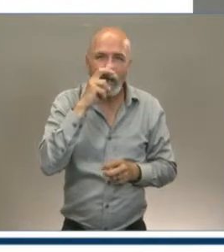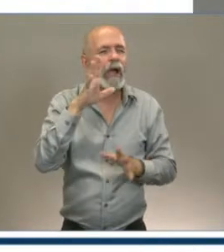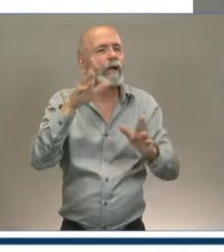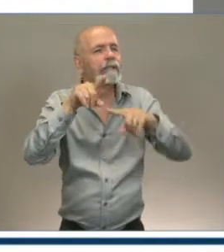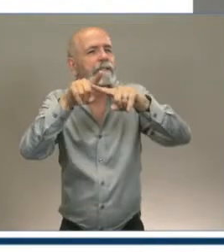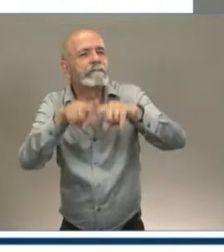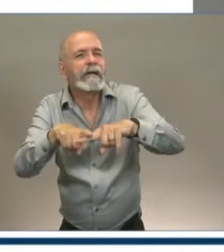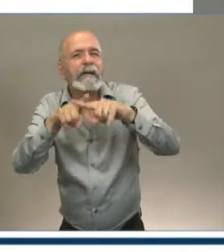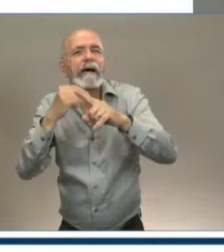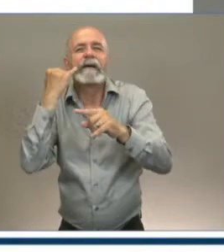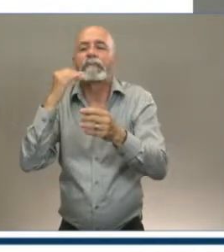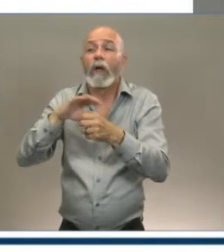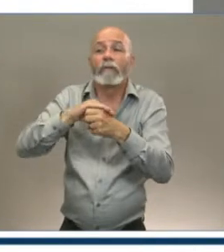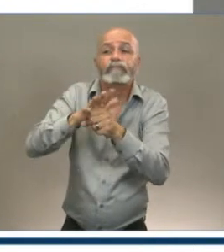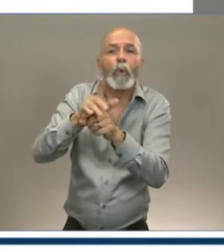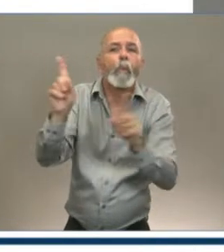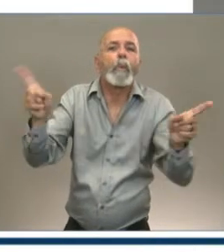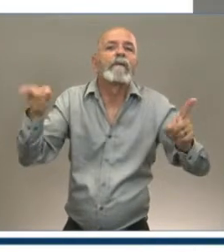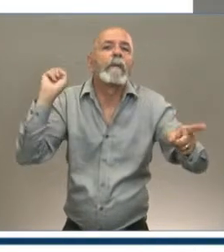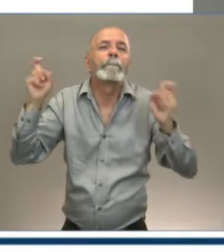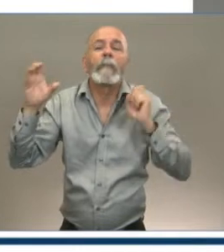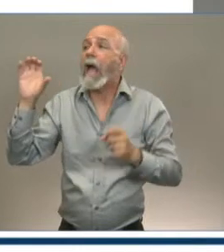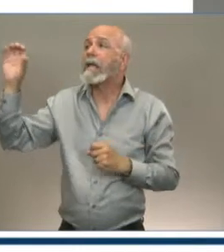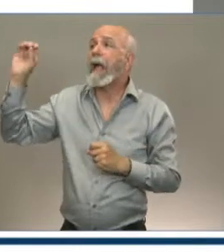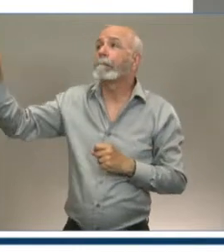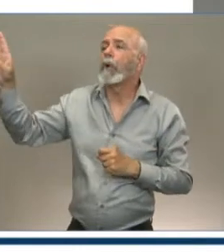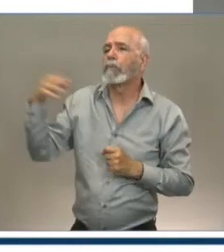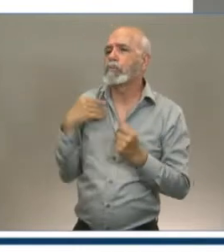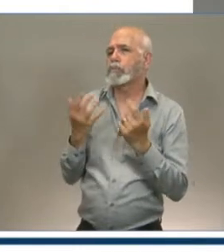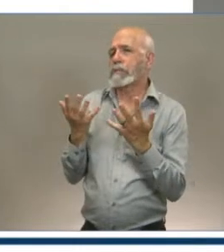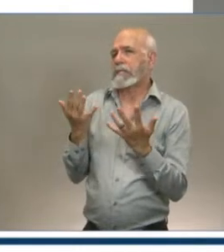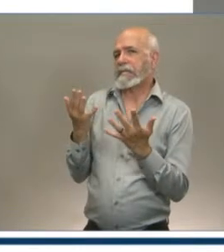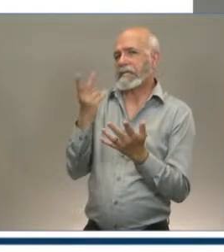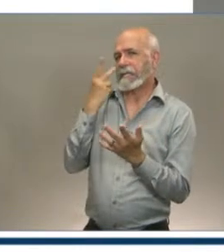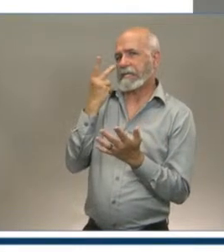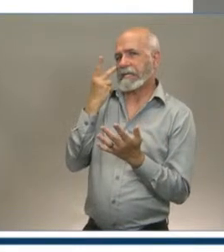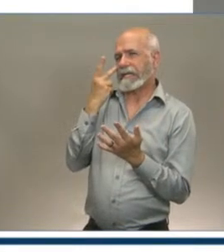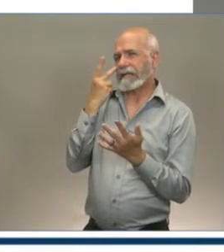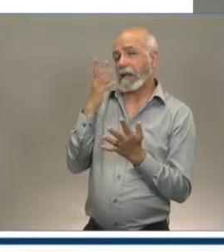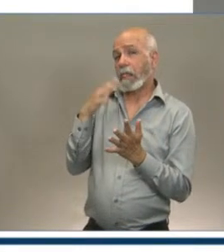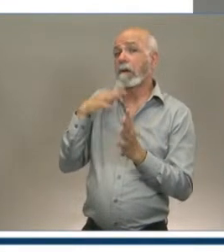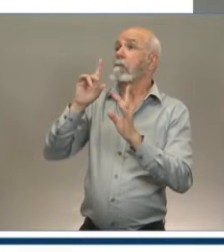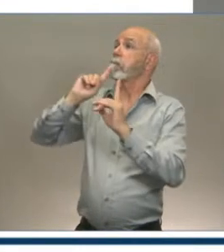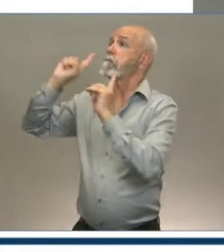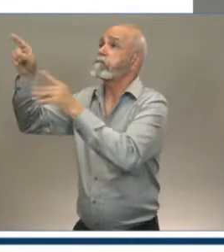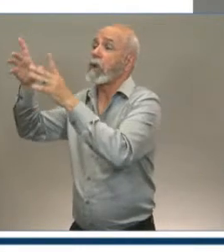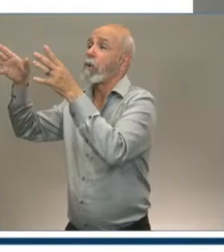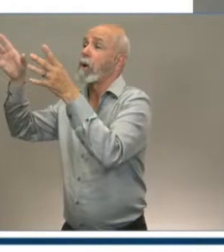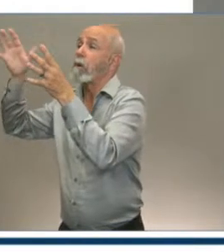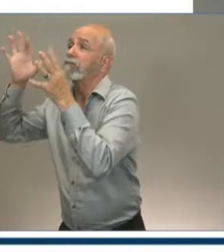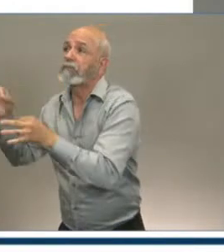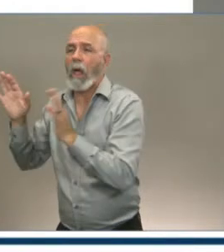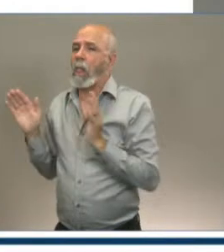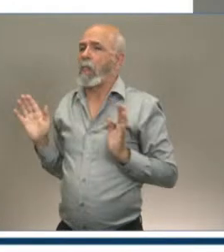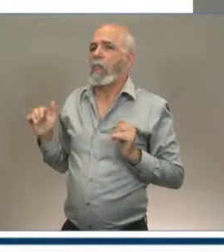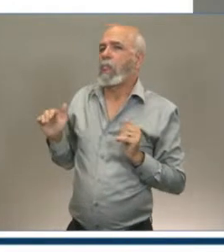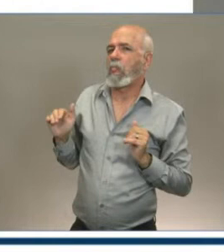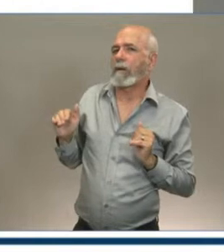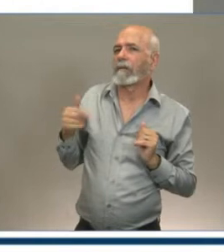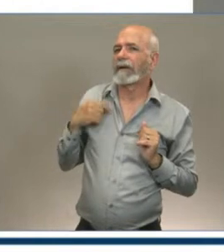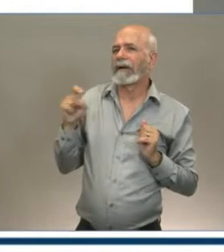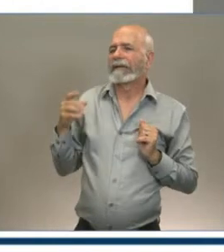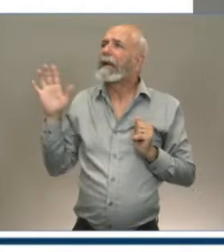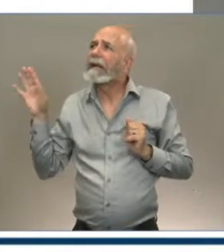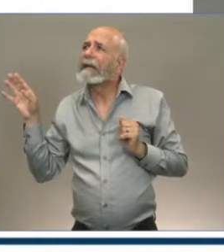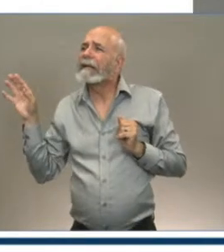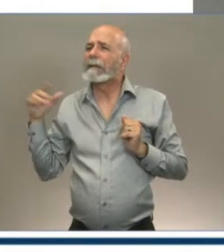we're not at that point yet. So that's something we have. There's no final decision made. It's not something we'd take say for sure or